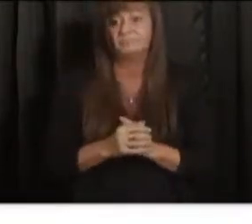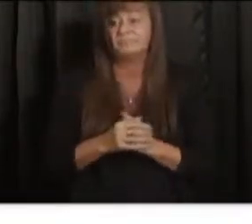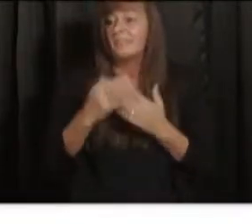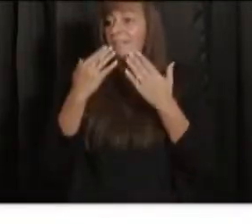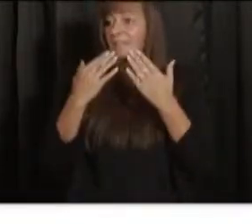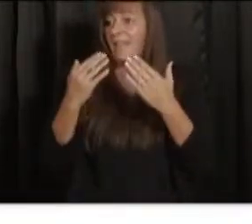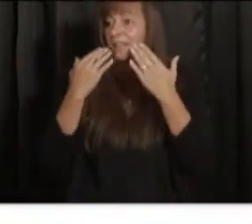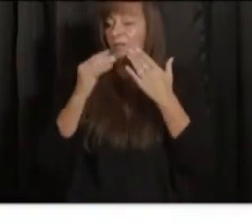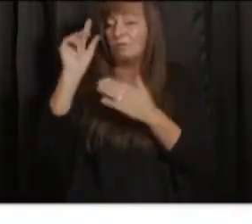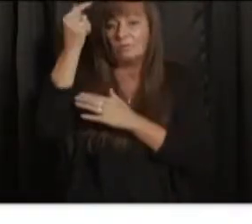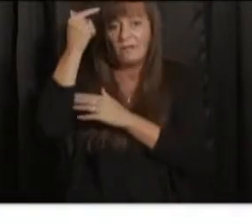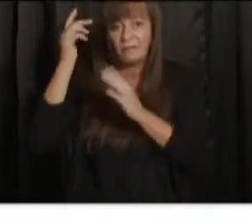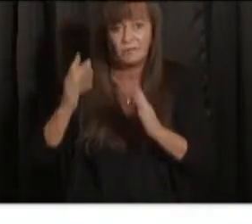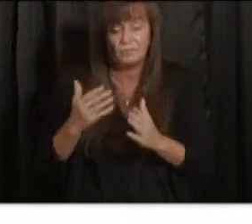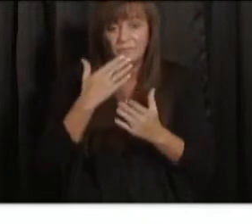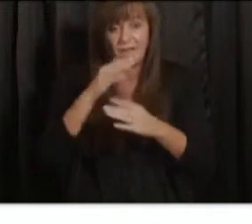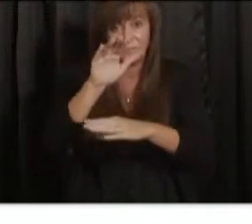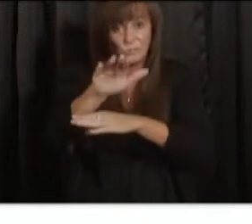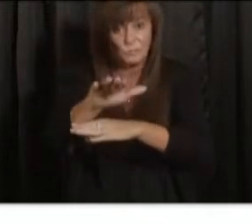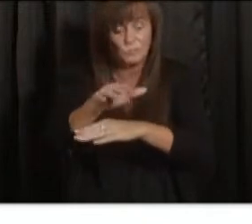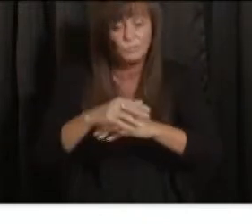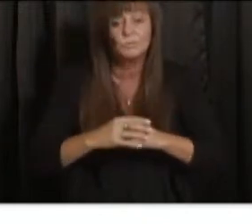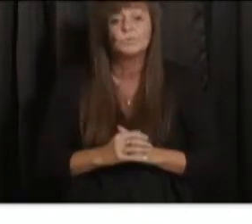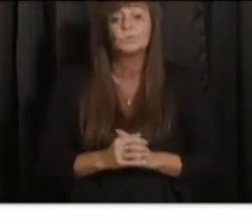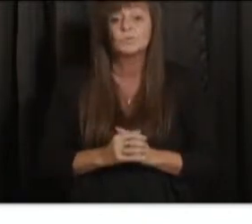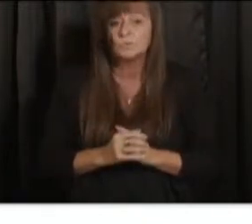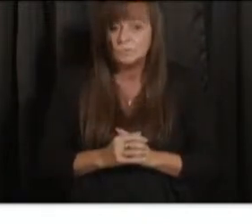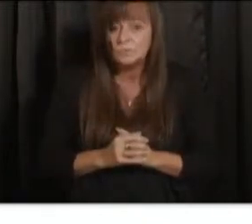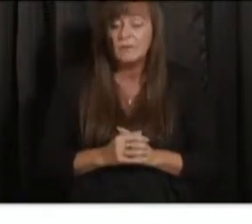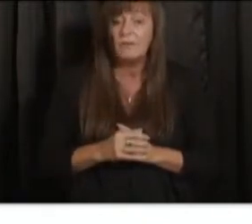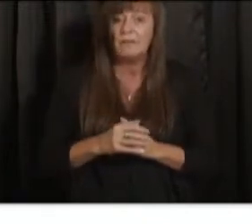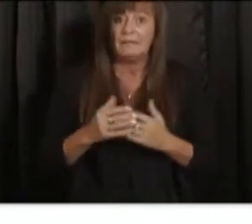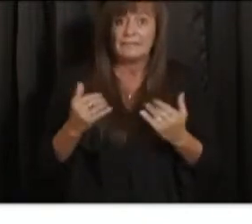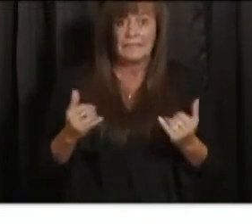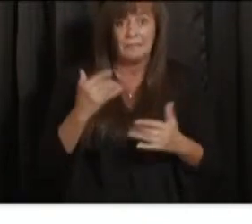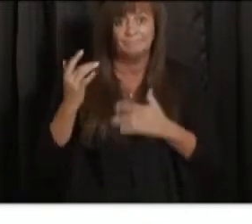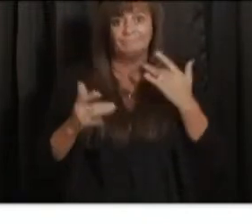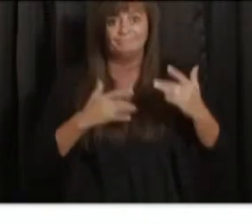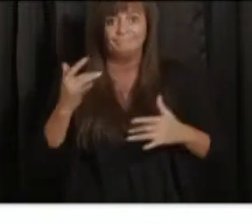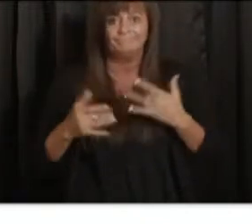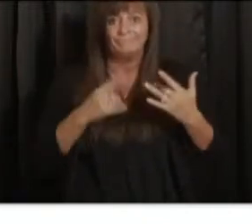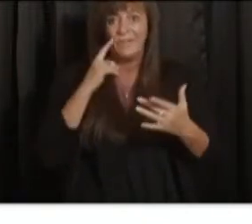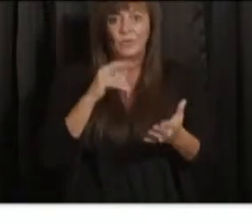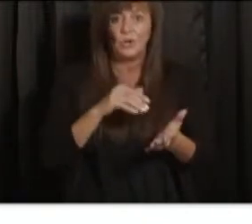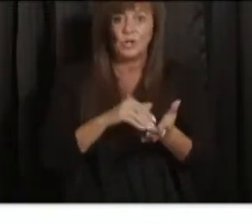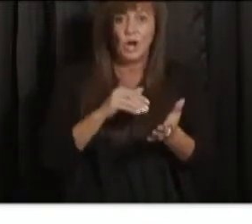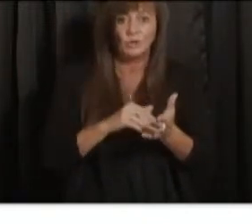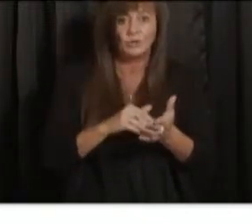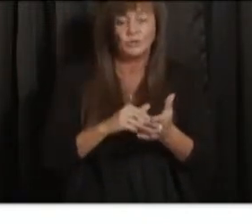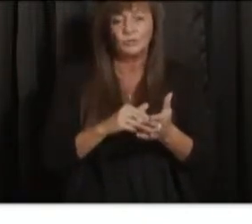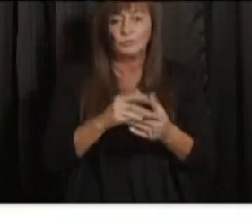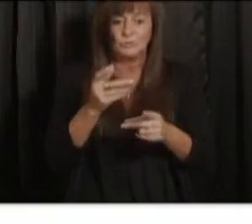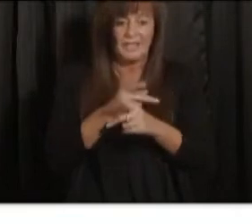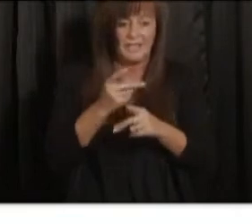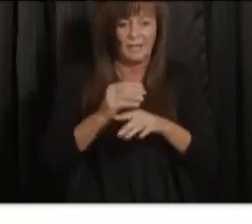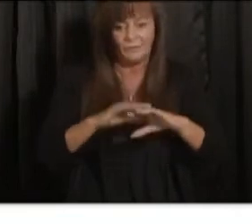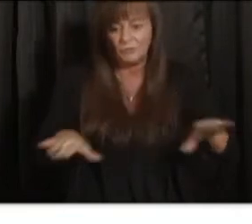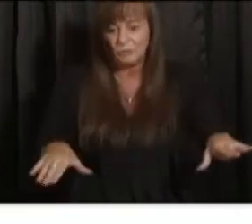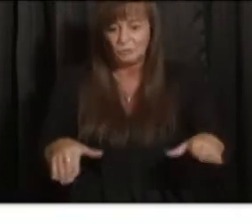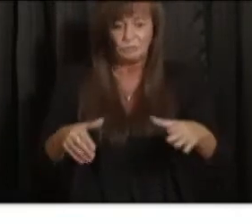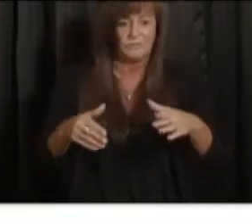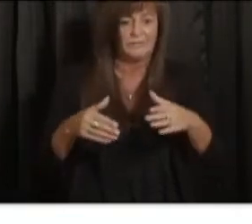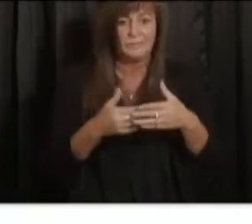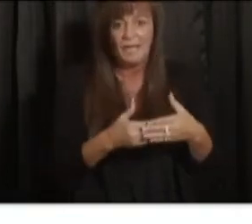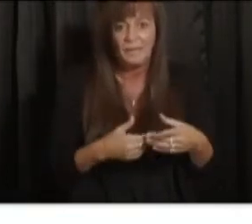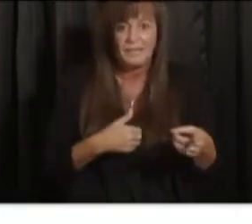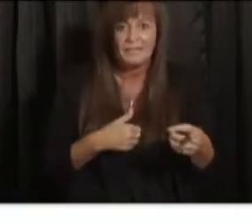Thank you, Governor. Good afternoon. Yes, this is an exciting day for pediatricians, for families, for family medicine